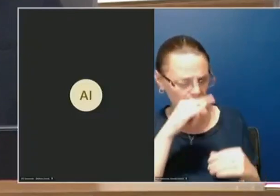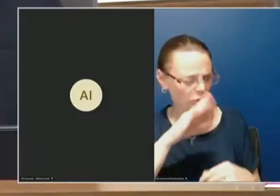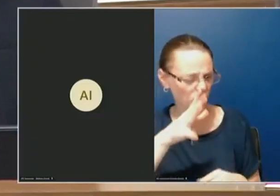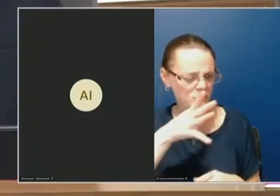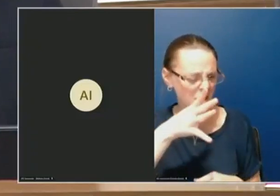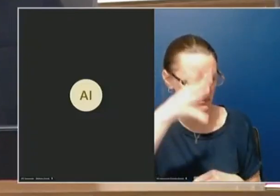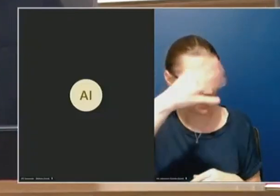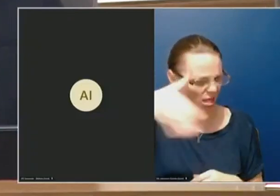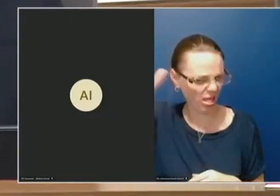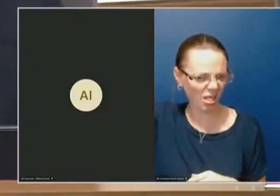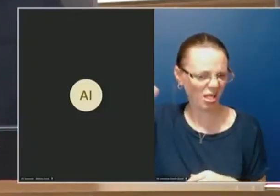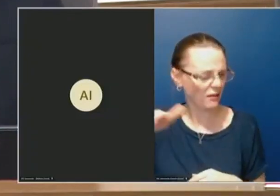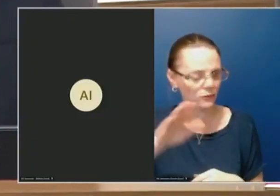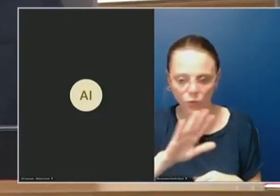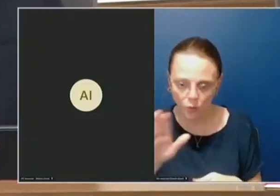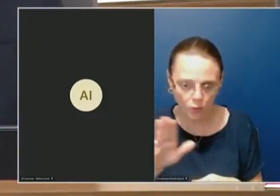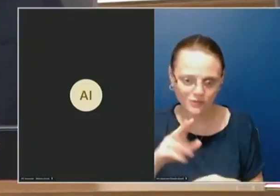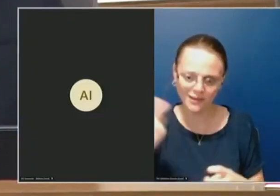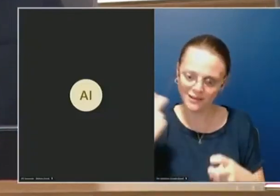lives.